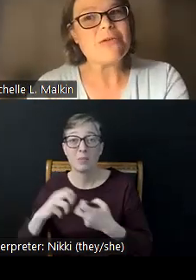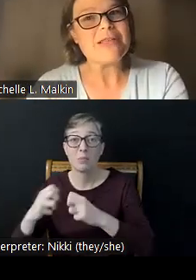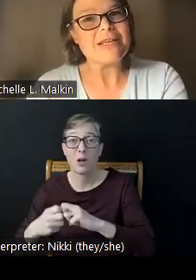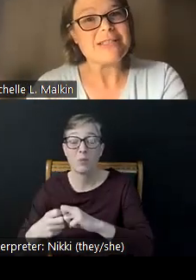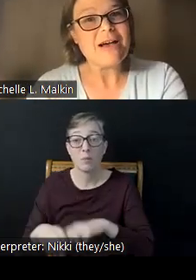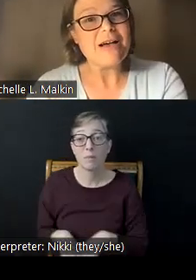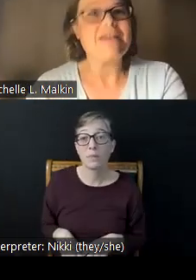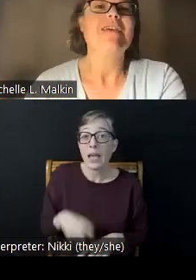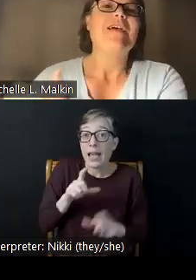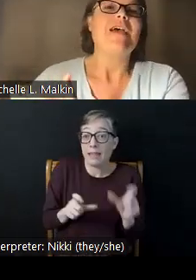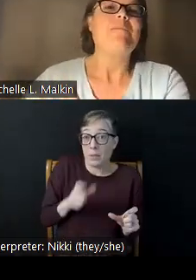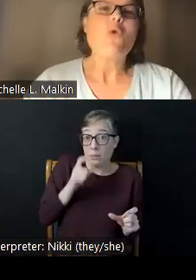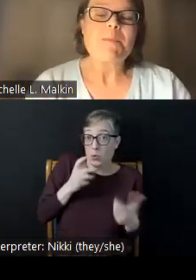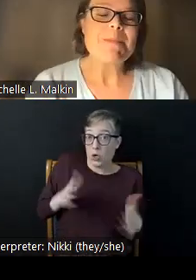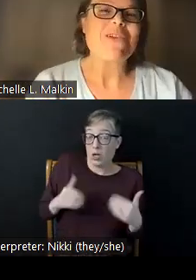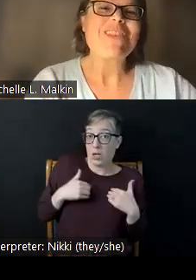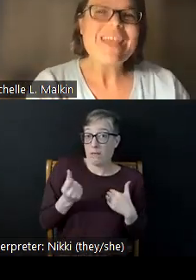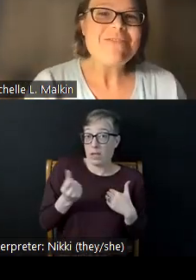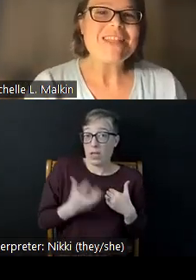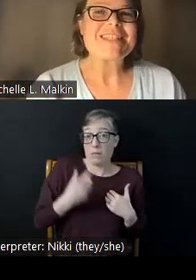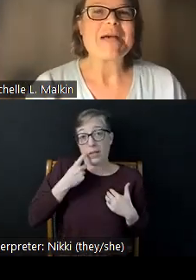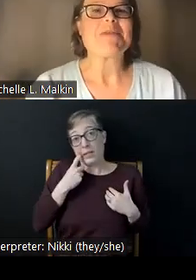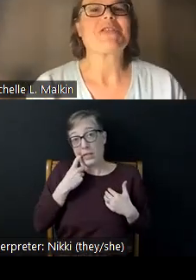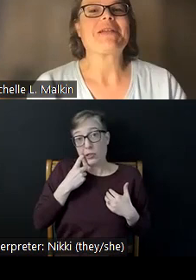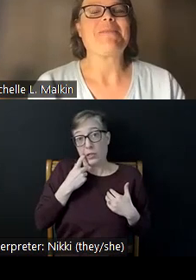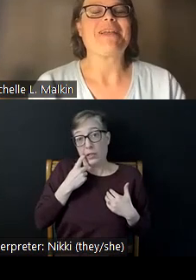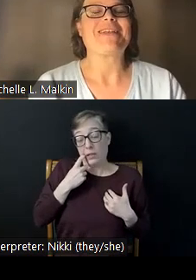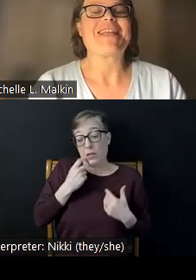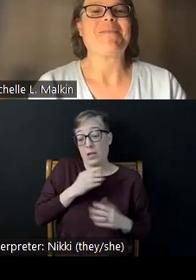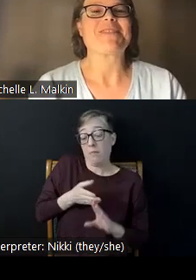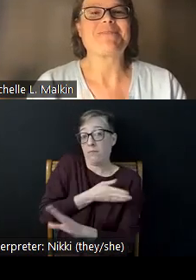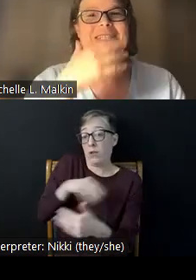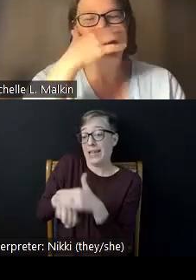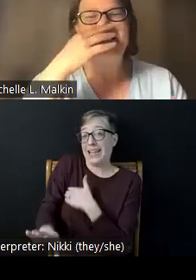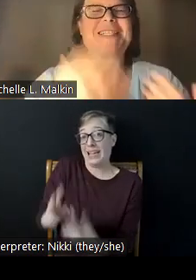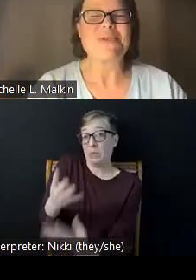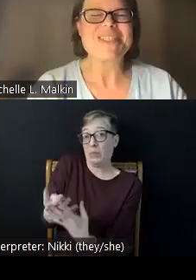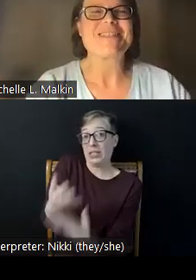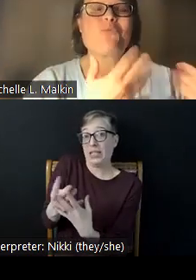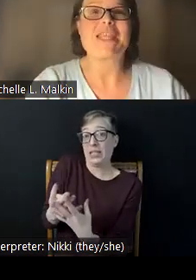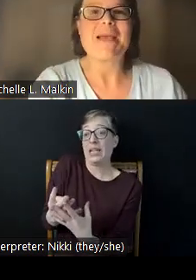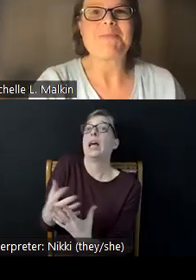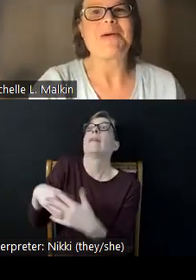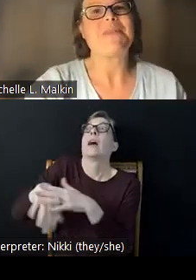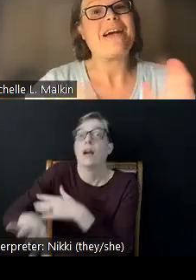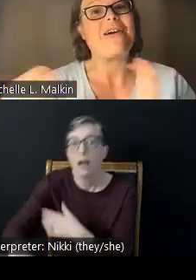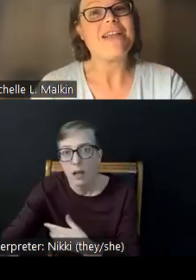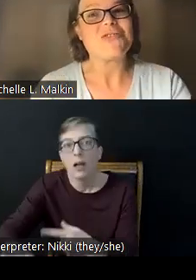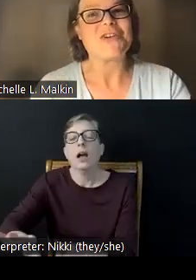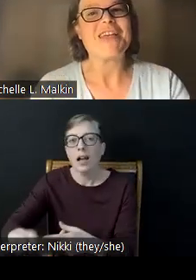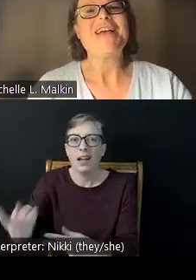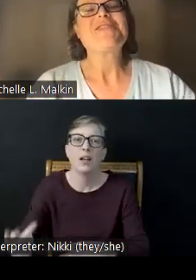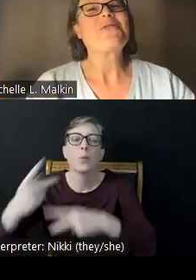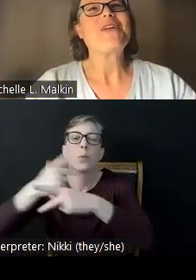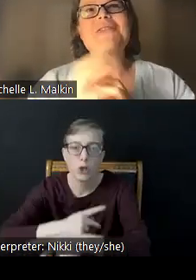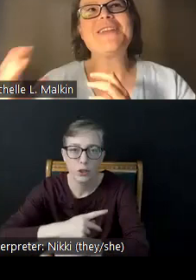increases while they're on the inside. And more people are leaving these gambling these prisons with a gambling problem than are